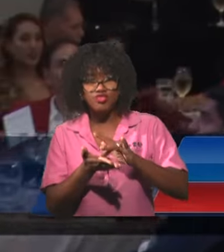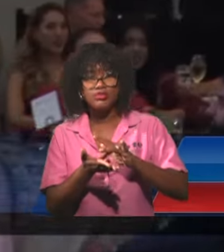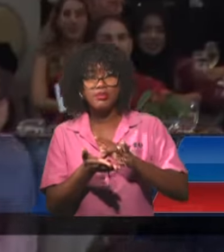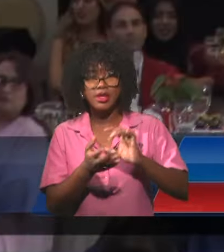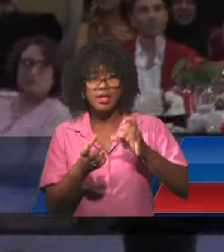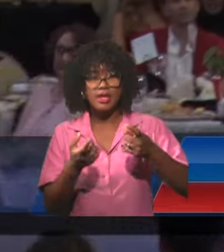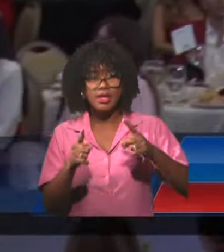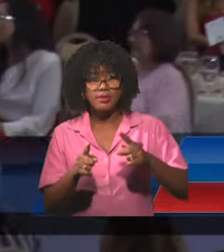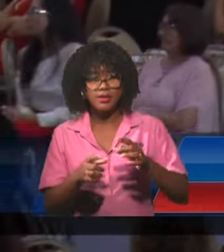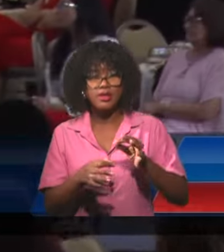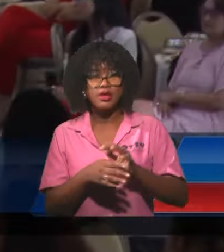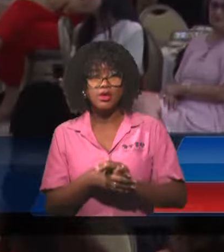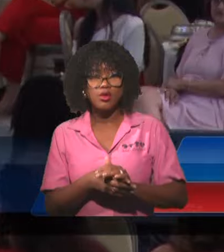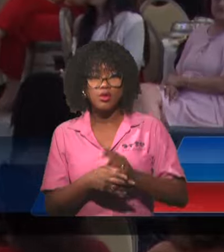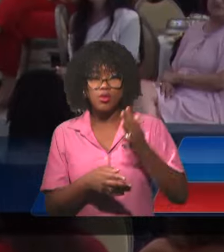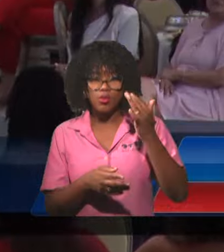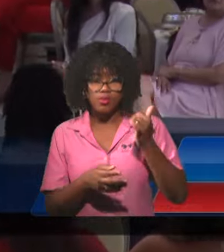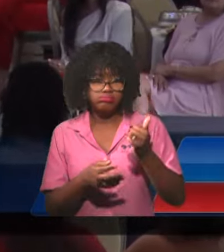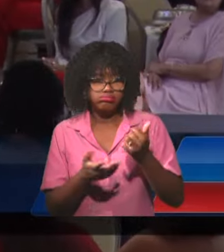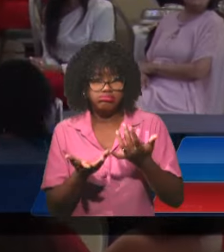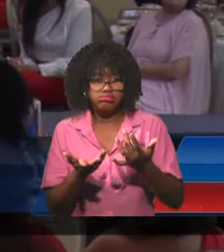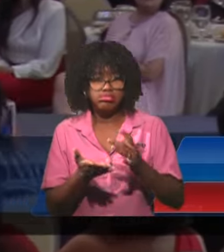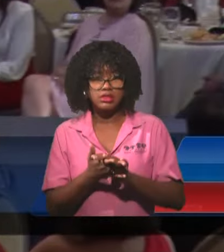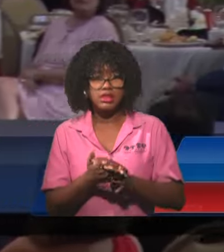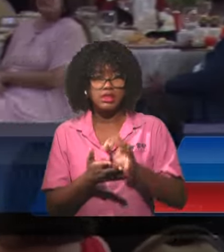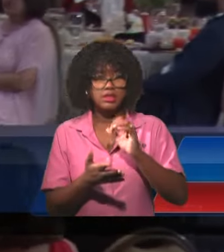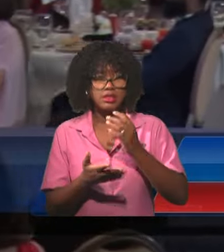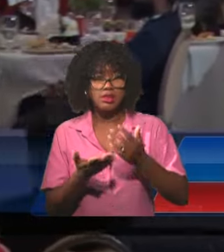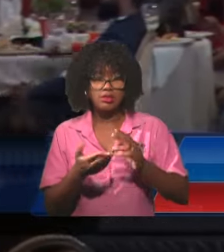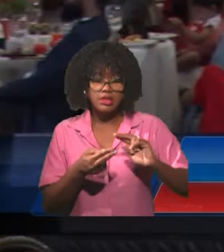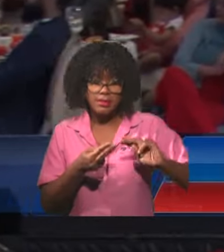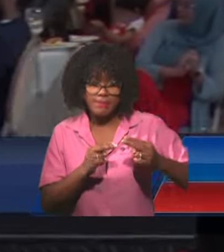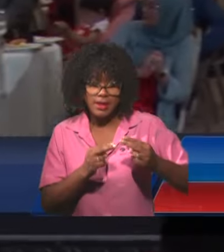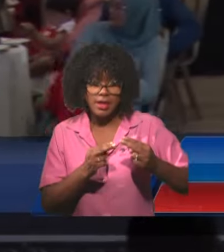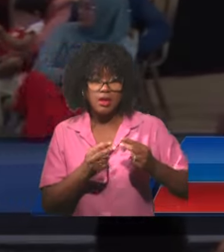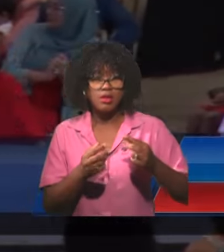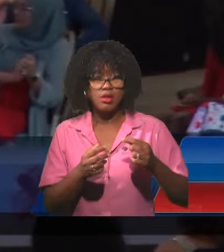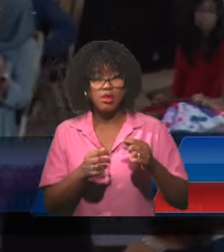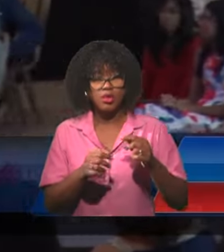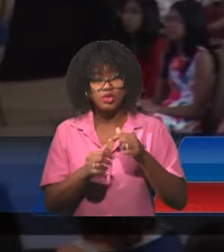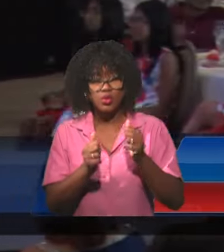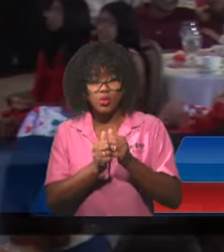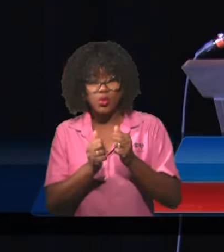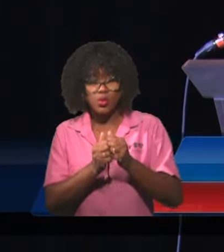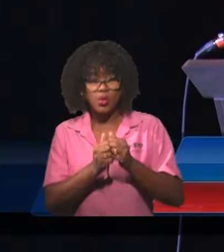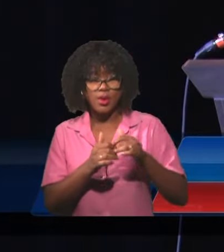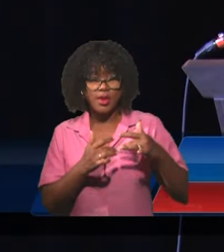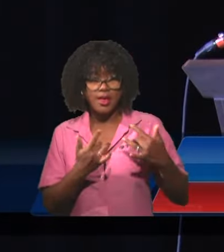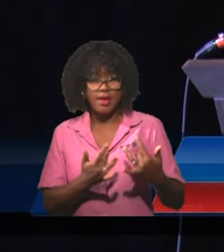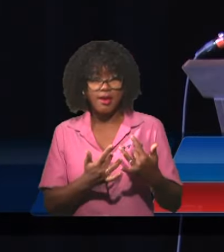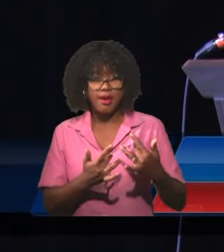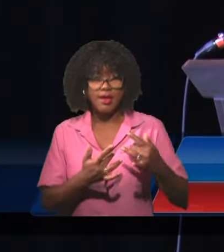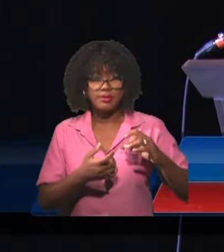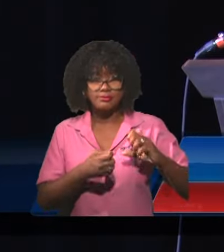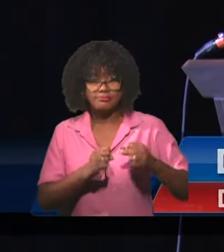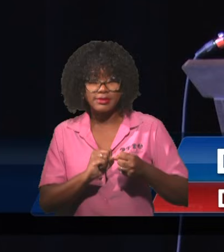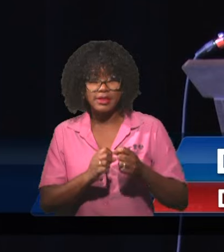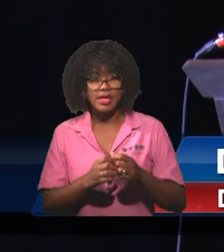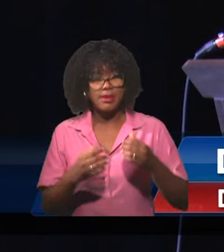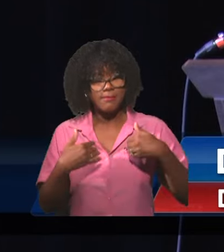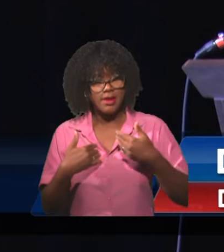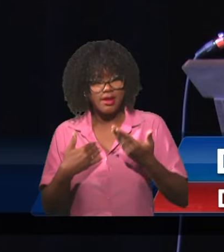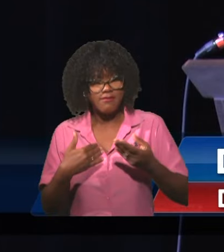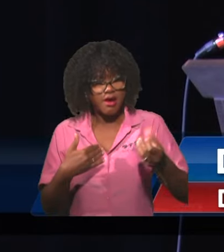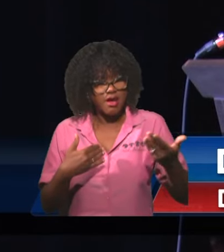says symptoms could be vague and less obvious than the excruciating pain often associated to heart failure. We may have other